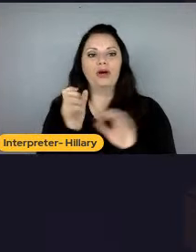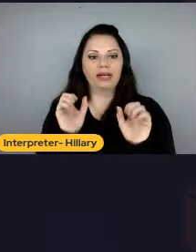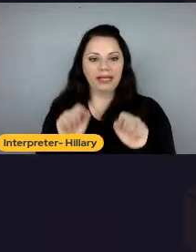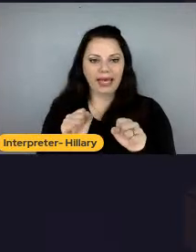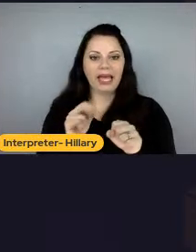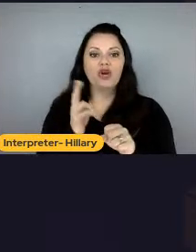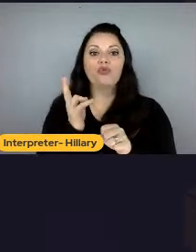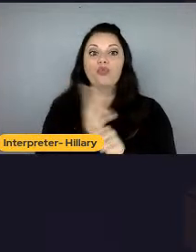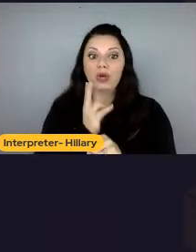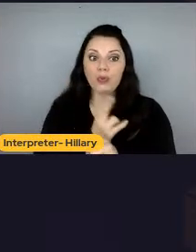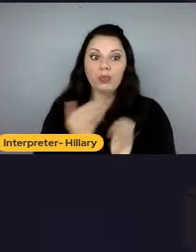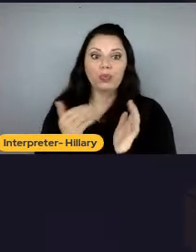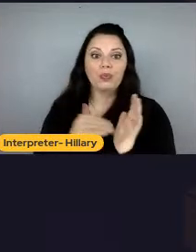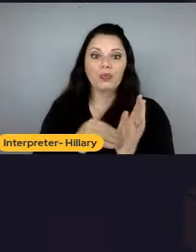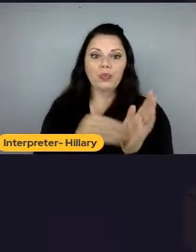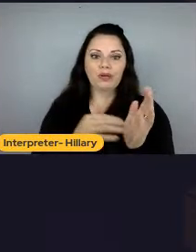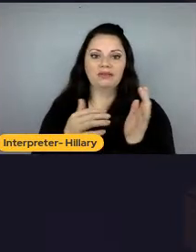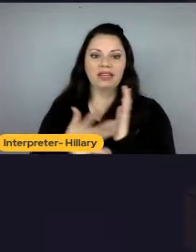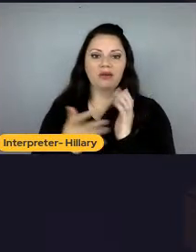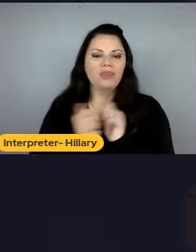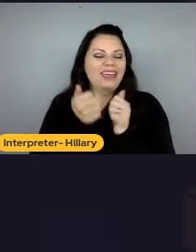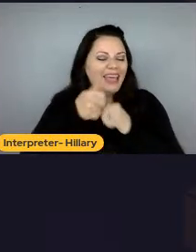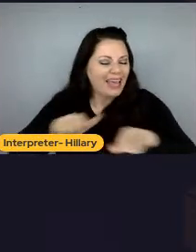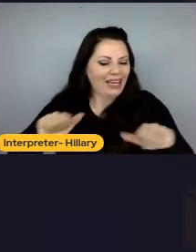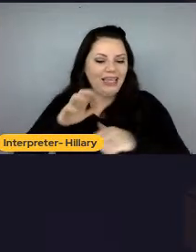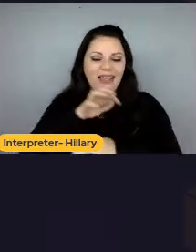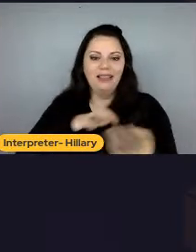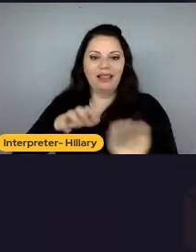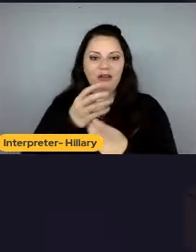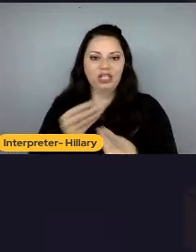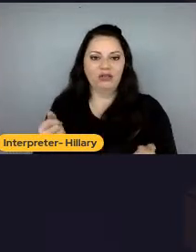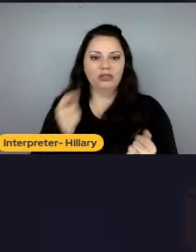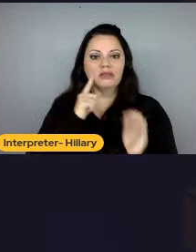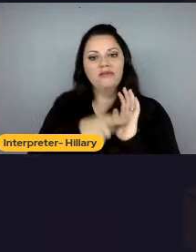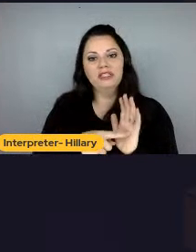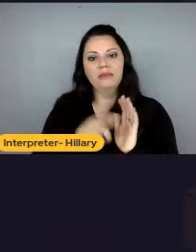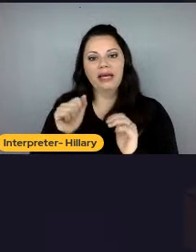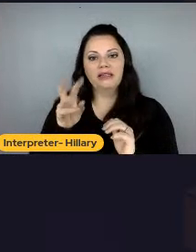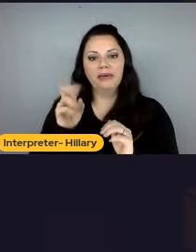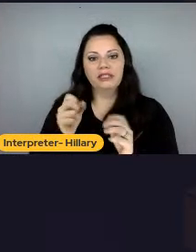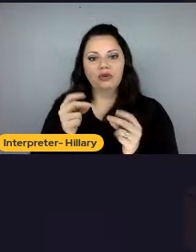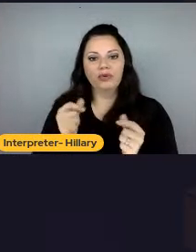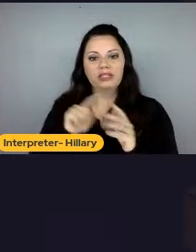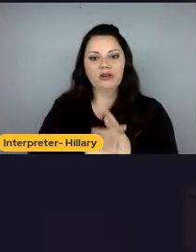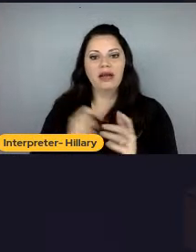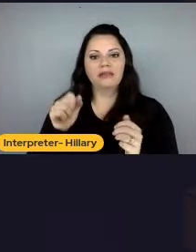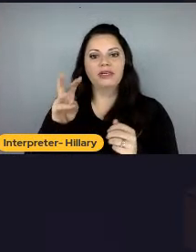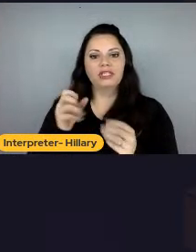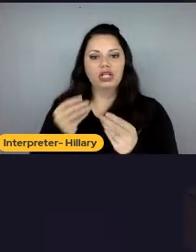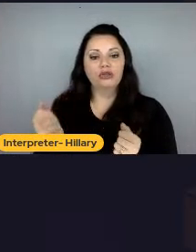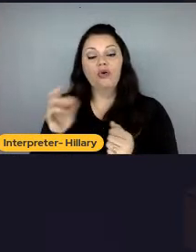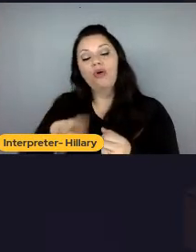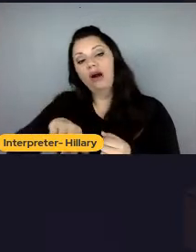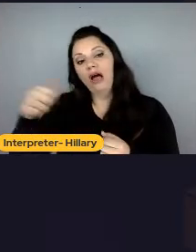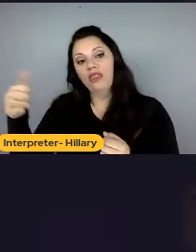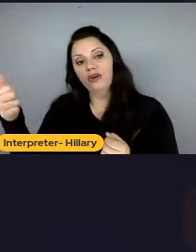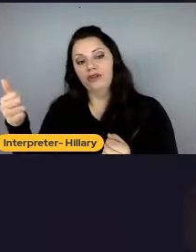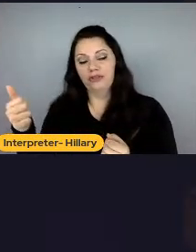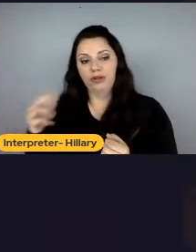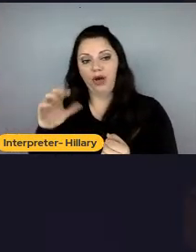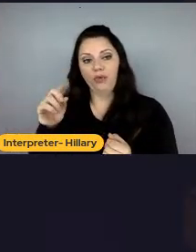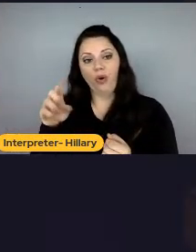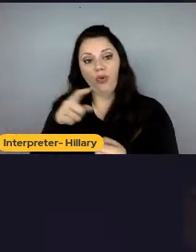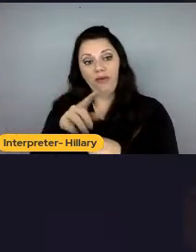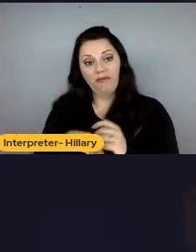those techniques with any CloudFormation-based solutions, such as AWS Quick Start, AWS Solutions, or any other code you